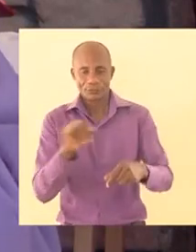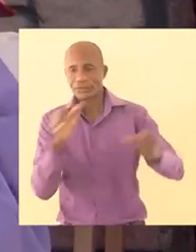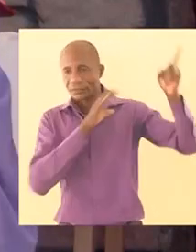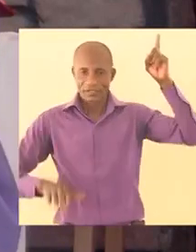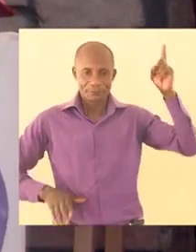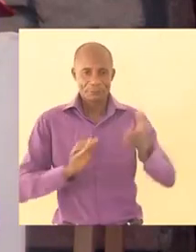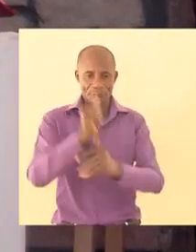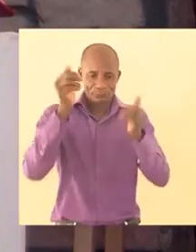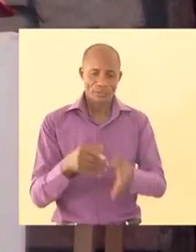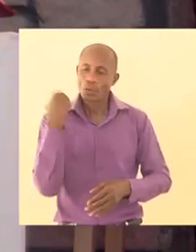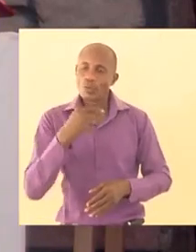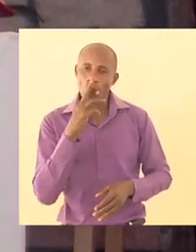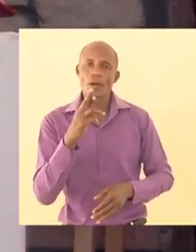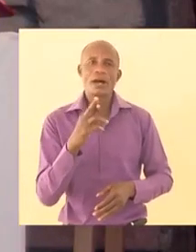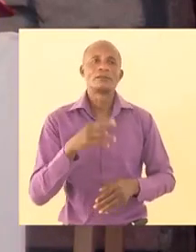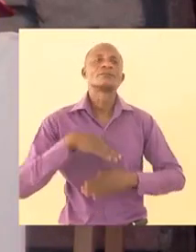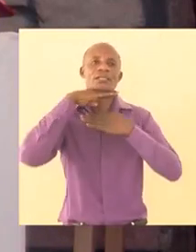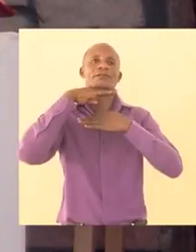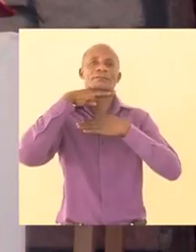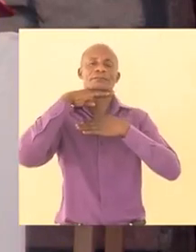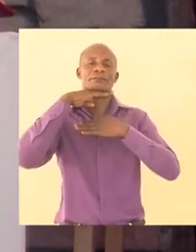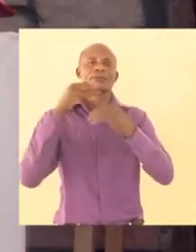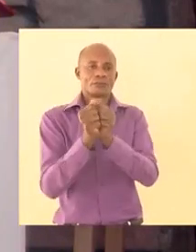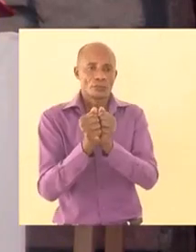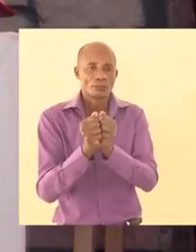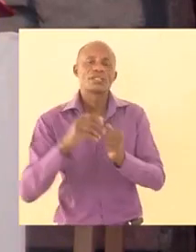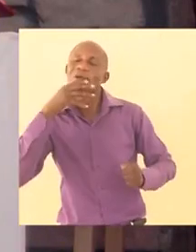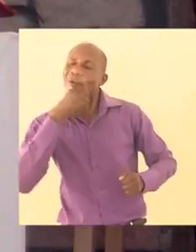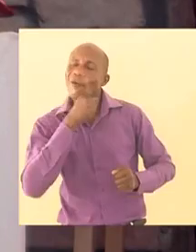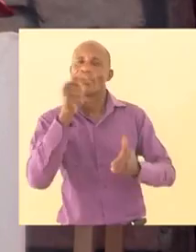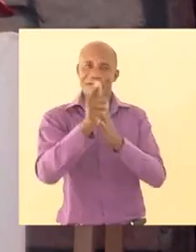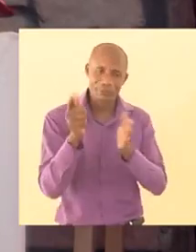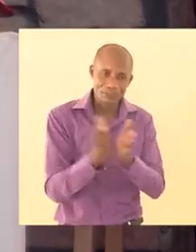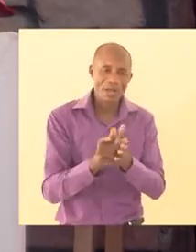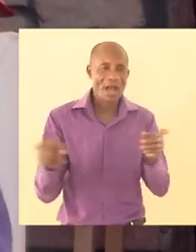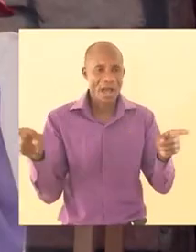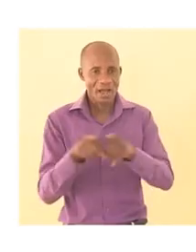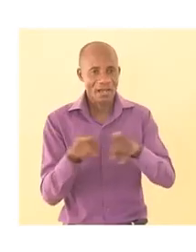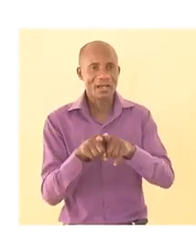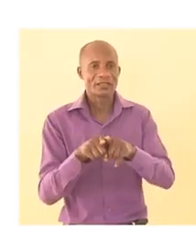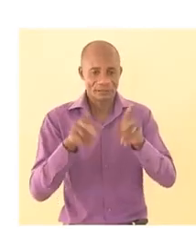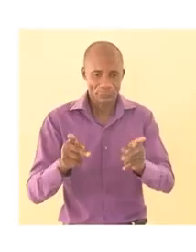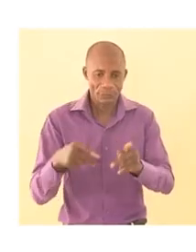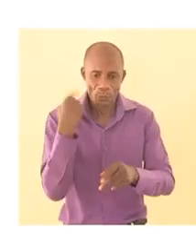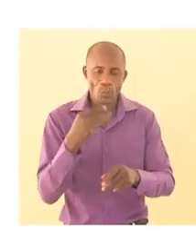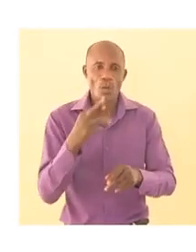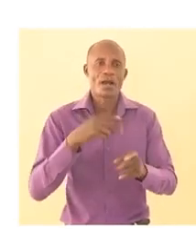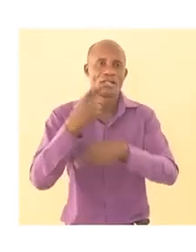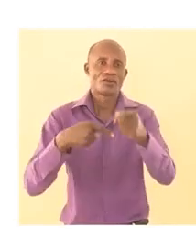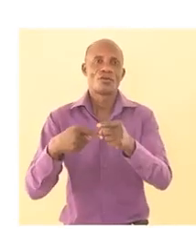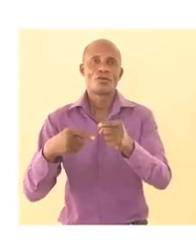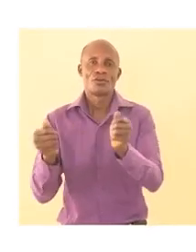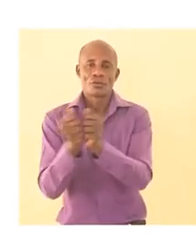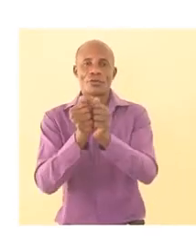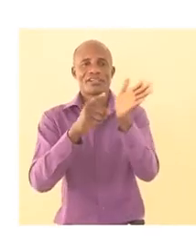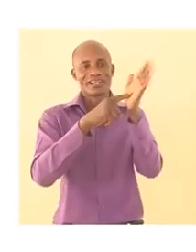Christ, believers who are satisfied or content with the old law are like people who are still going around with lanterns